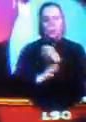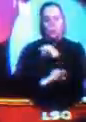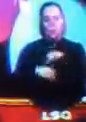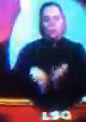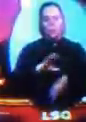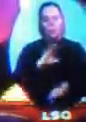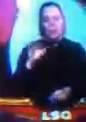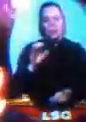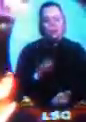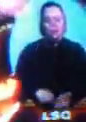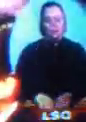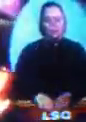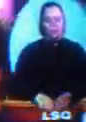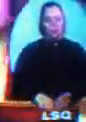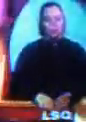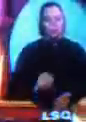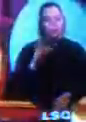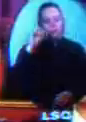Honourable Member.